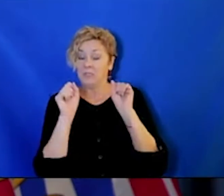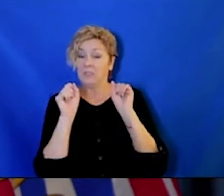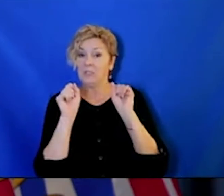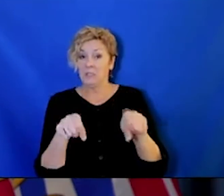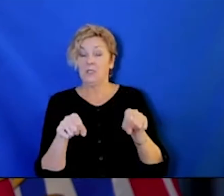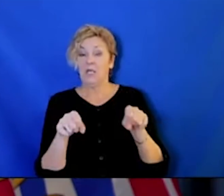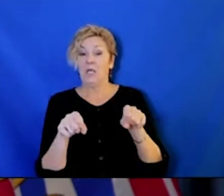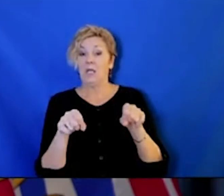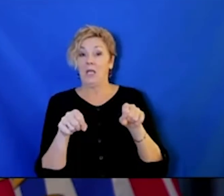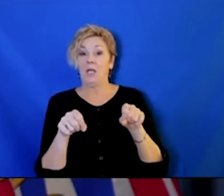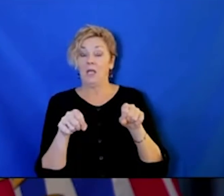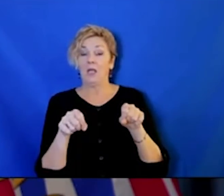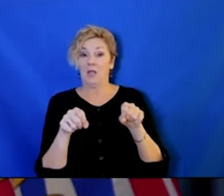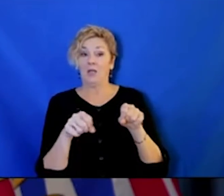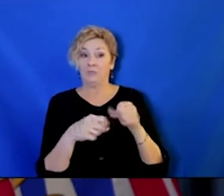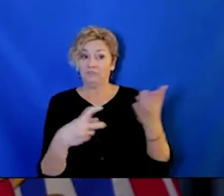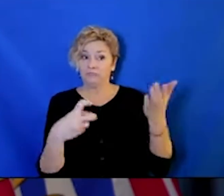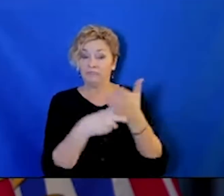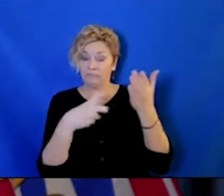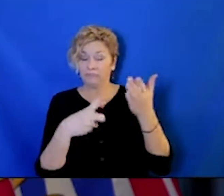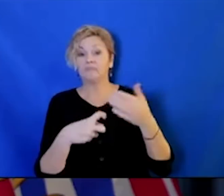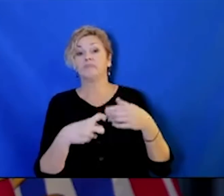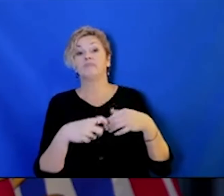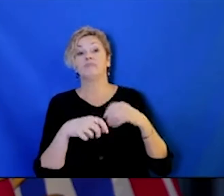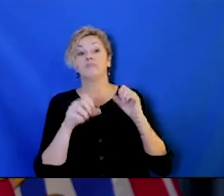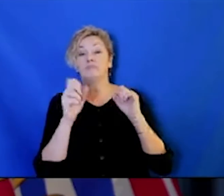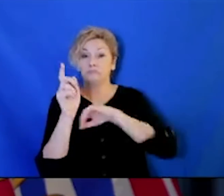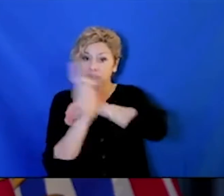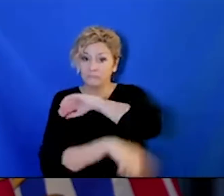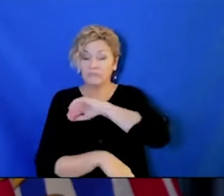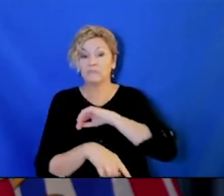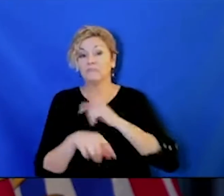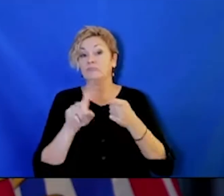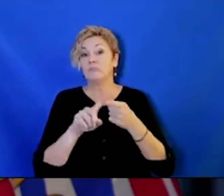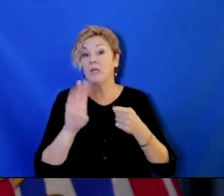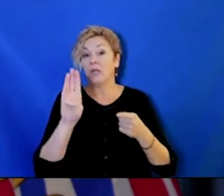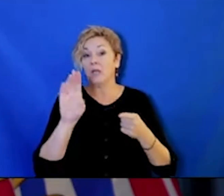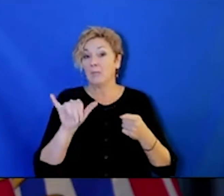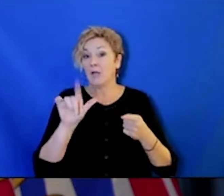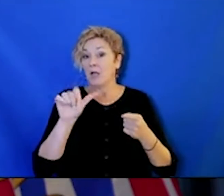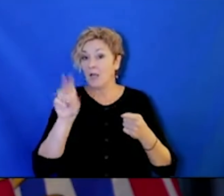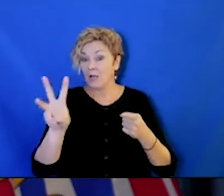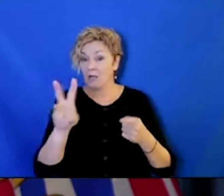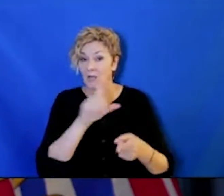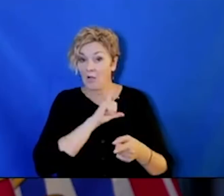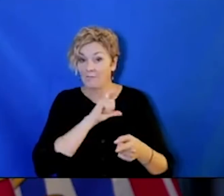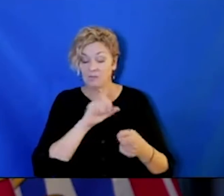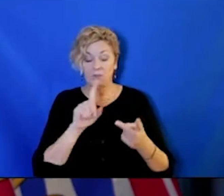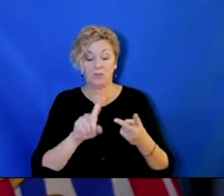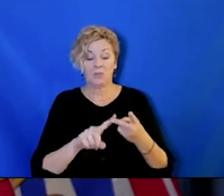orders. And some of them are orders. So yes, we have bylaw officers, we have police